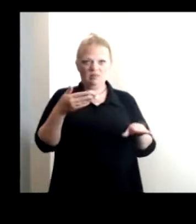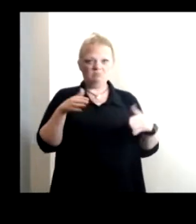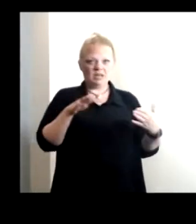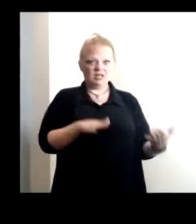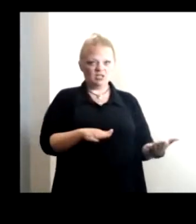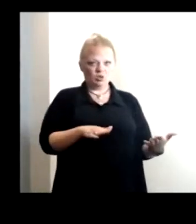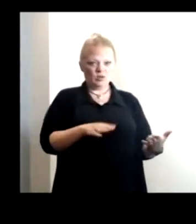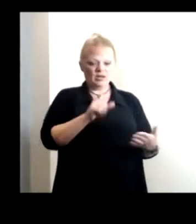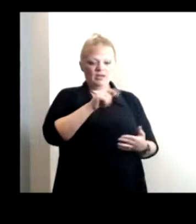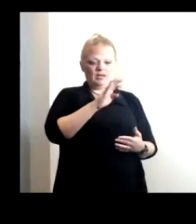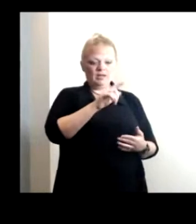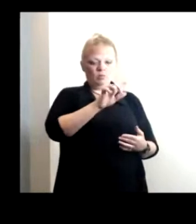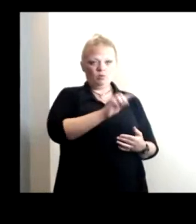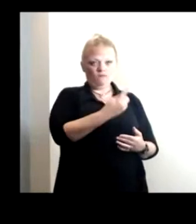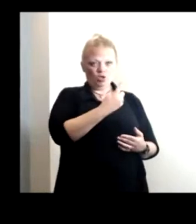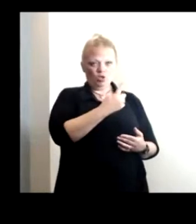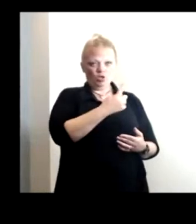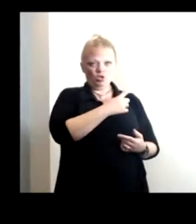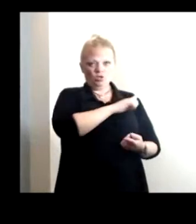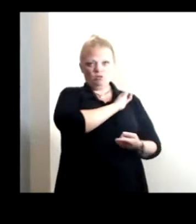away from April 1st